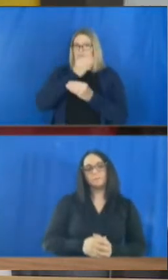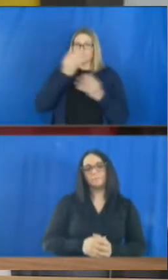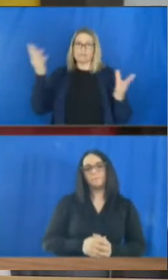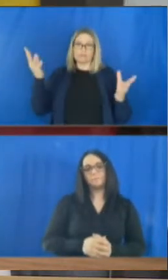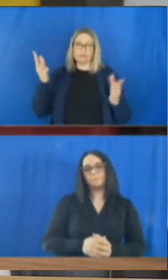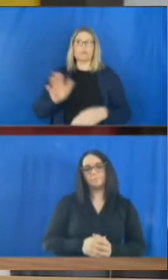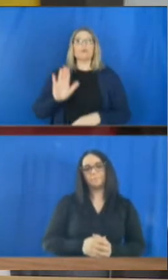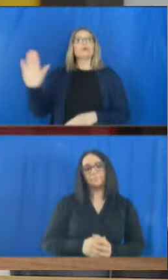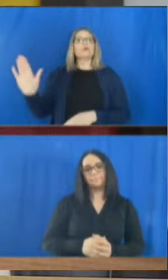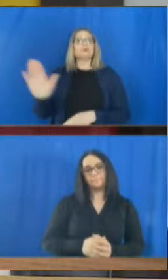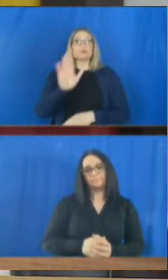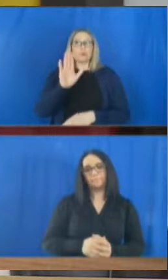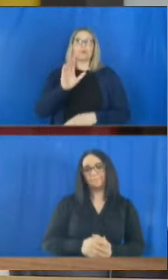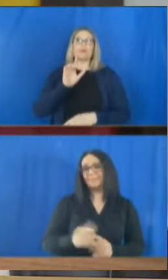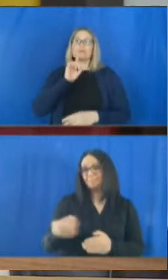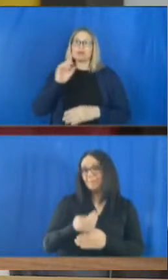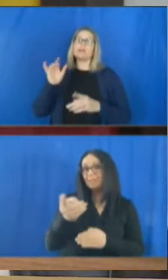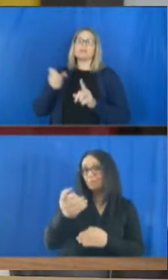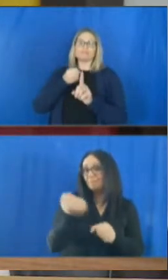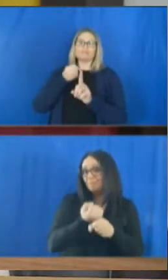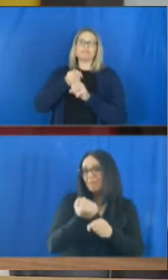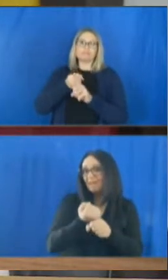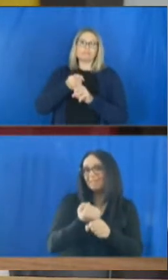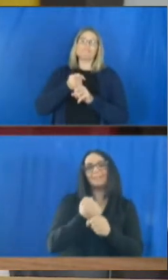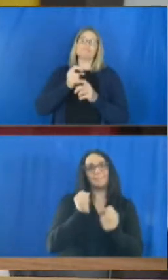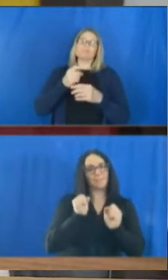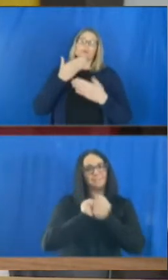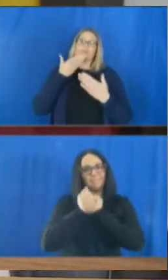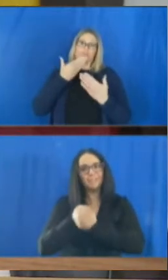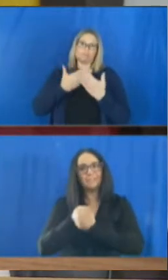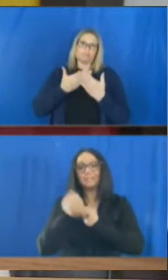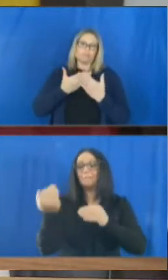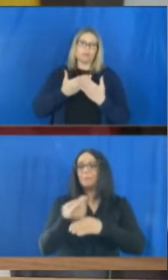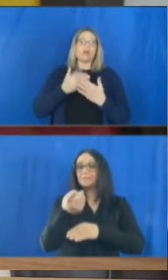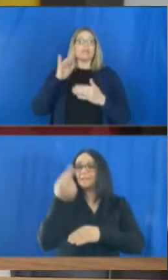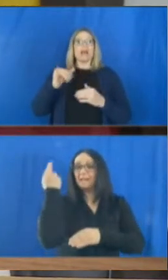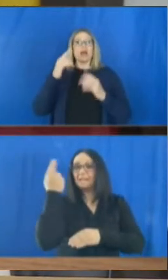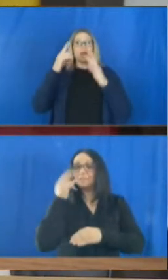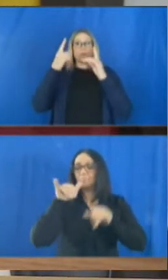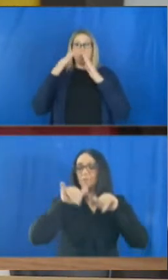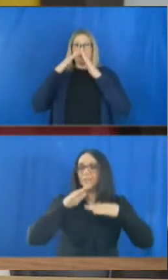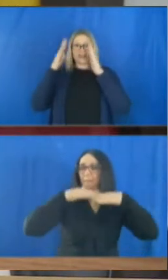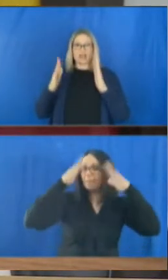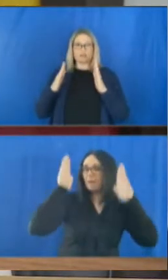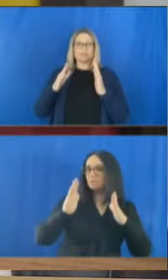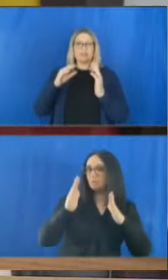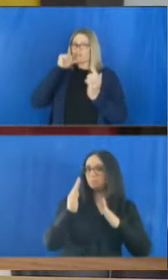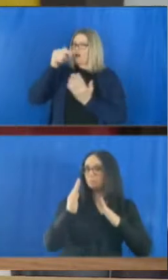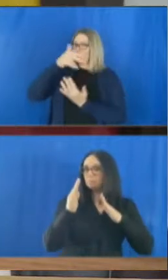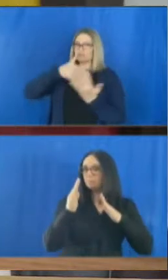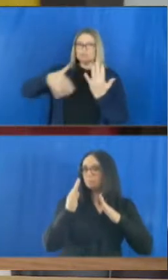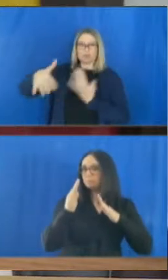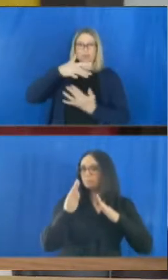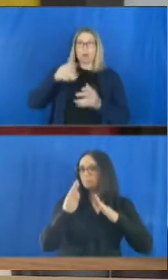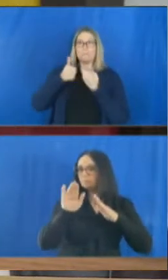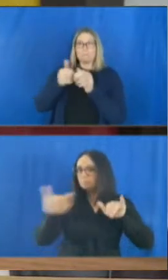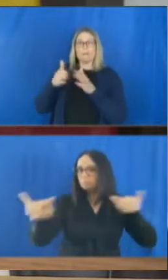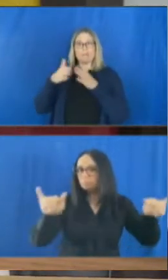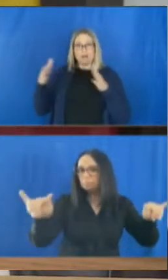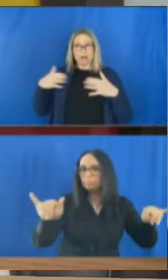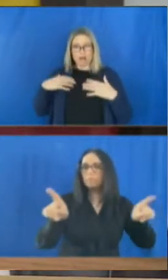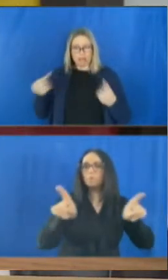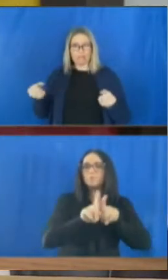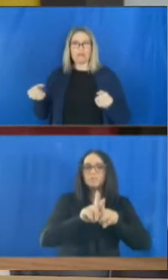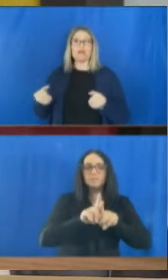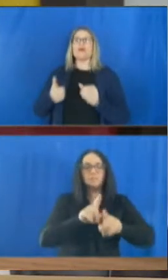vaccinated, you have helped us blunt the impact of this latest wave of the COVID-19 pandemic. You have helped us to slow down